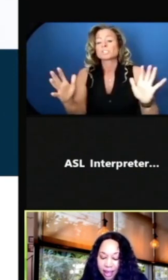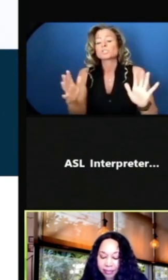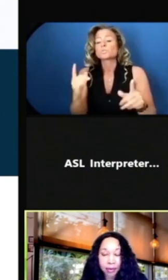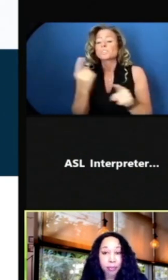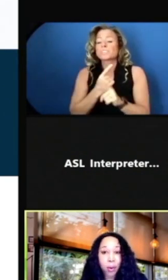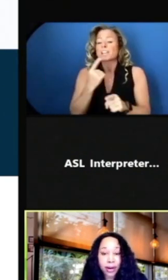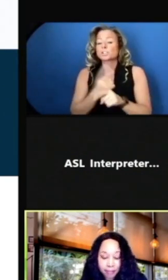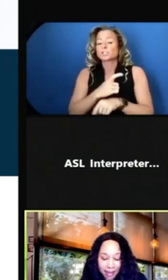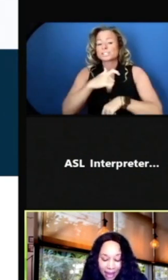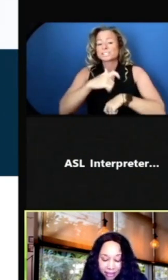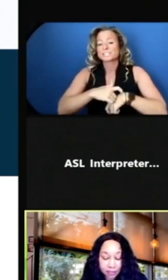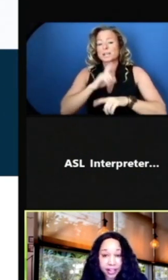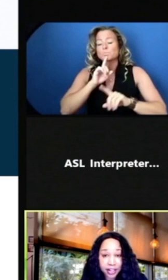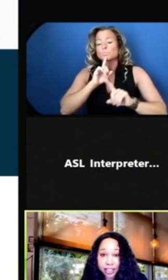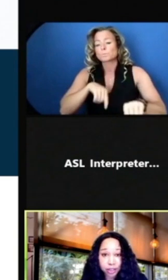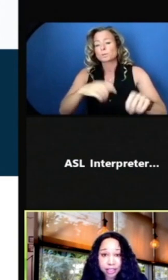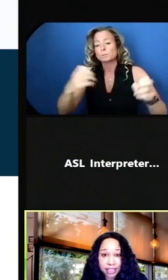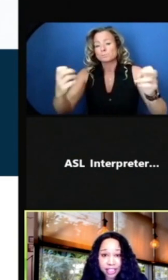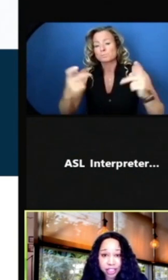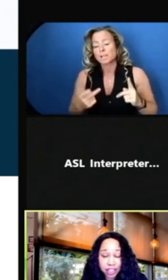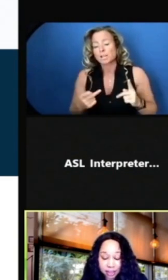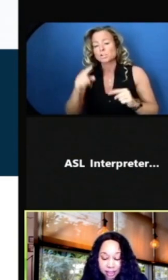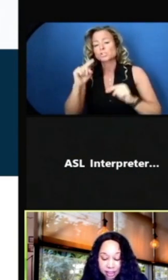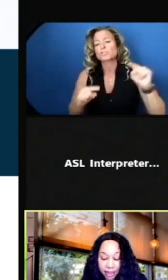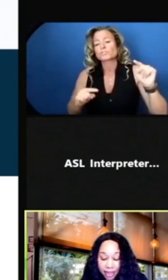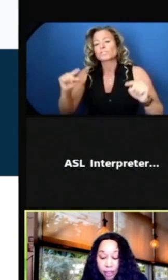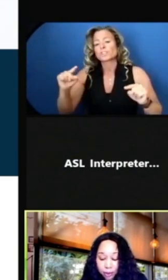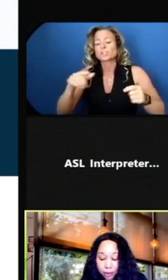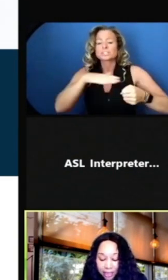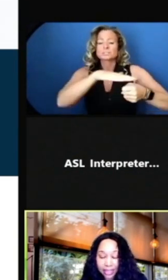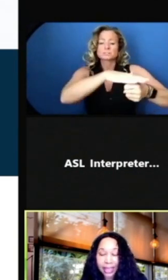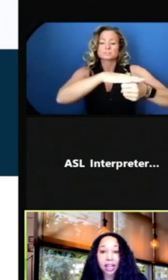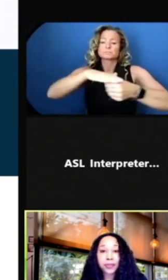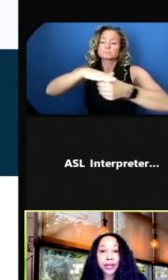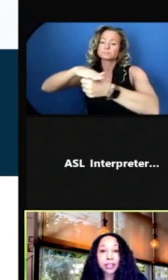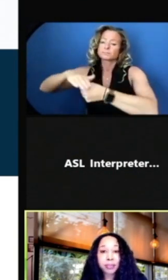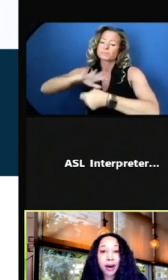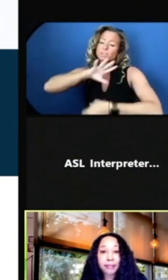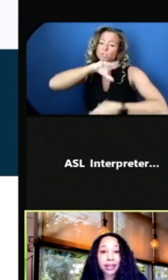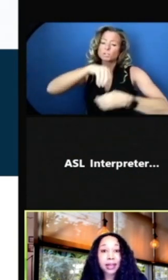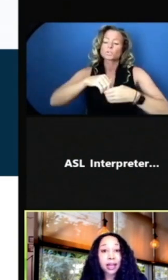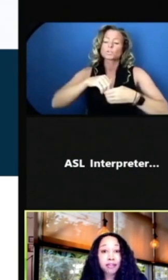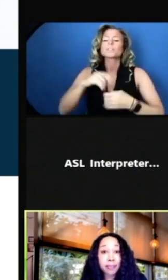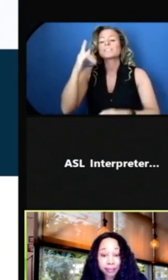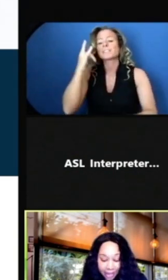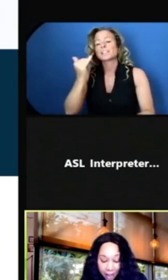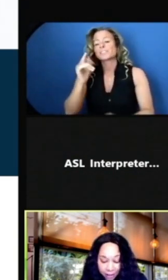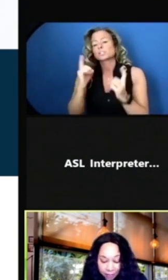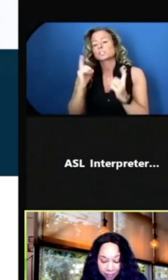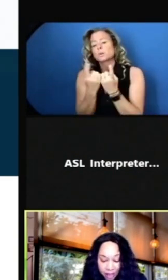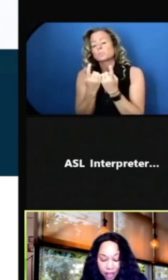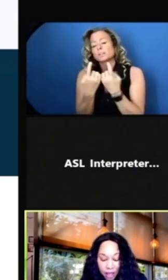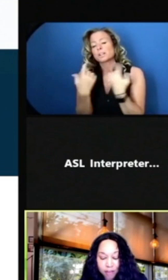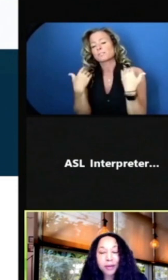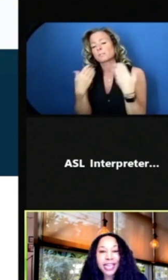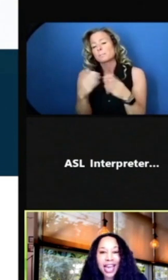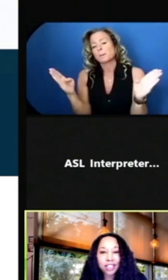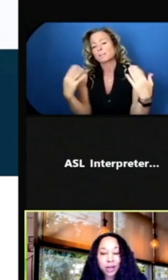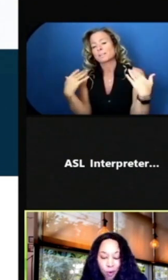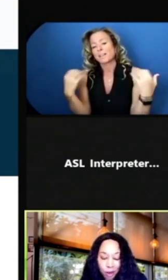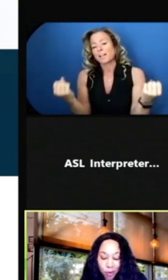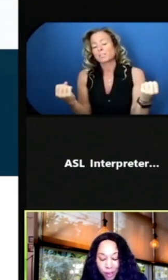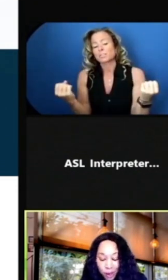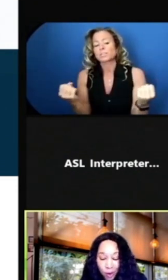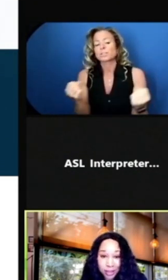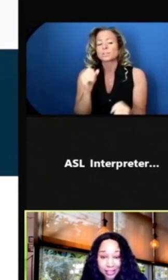and timely reporting back to various jurisdictions, including the California Department of Public Health. From